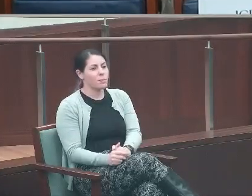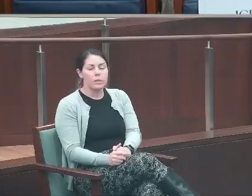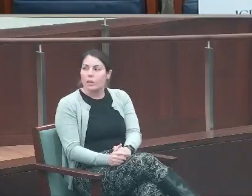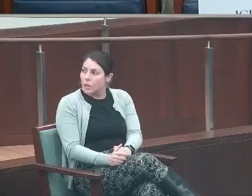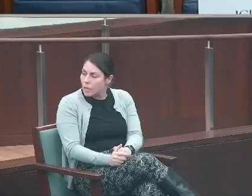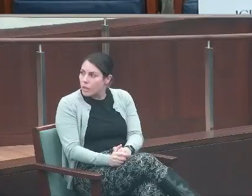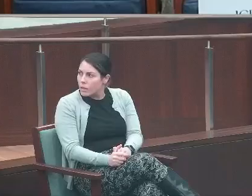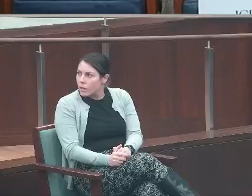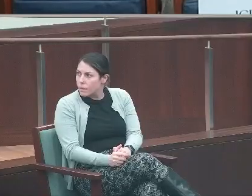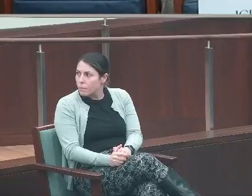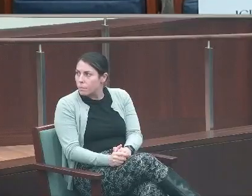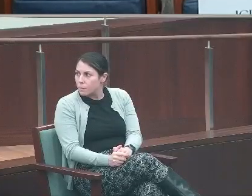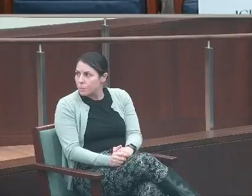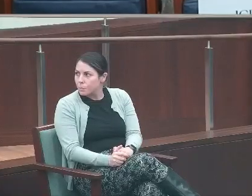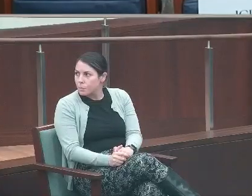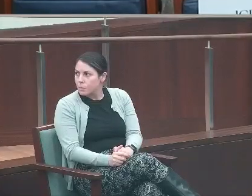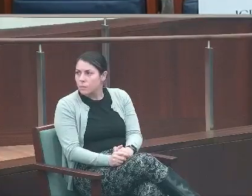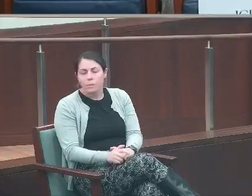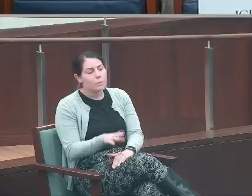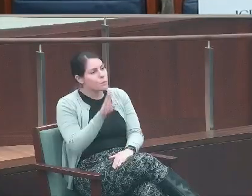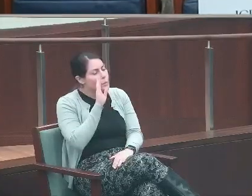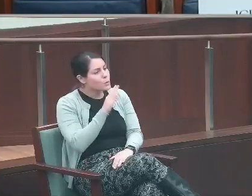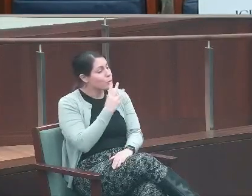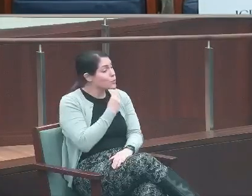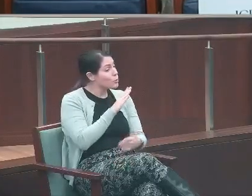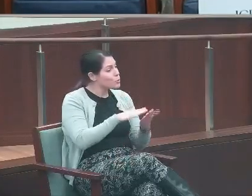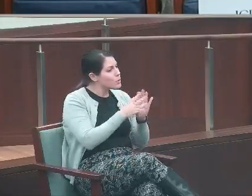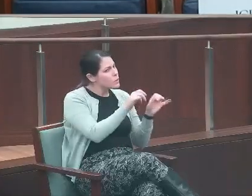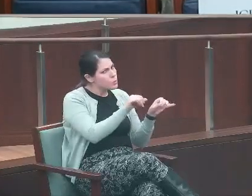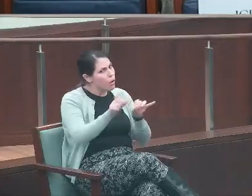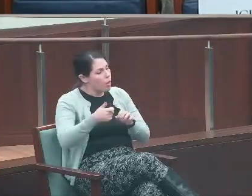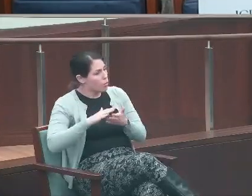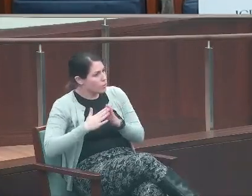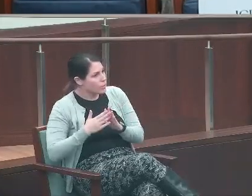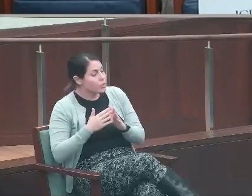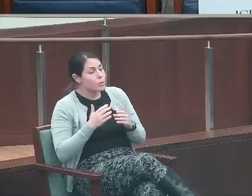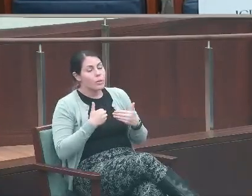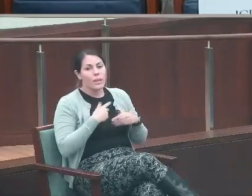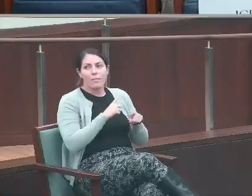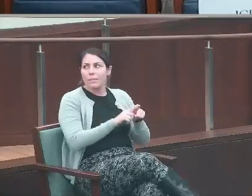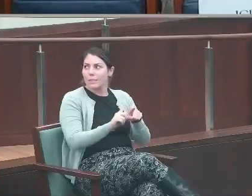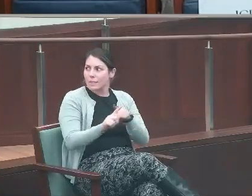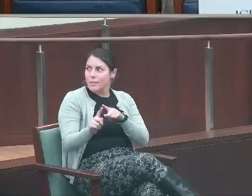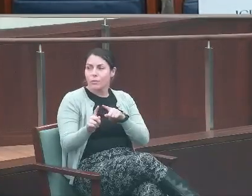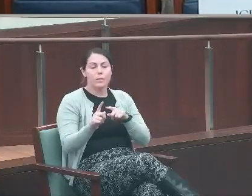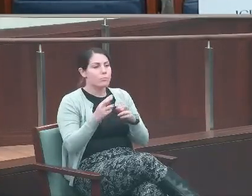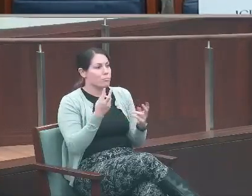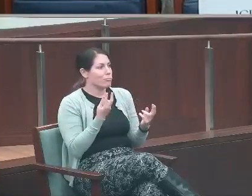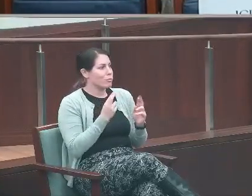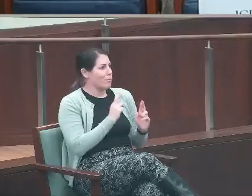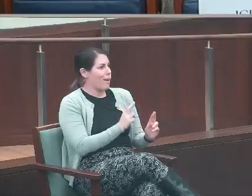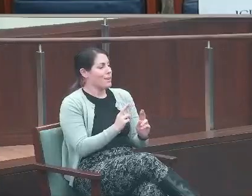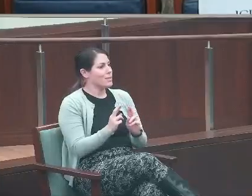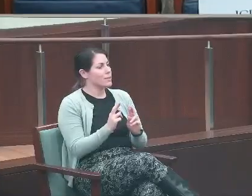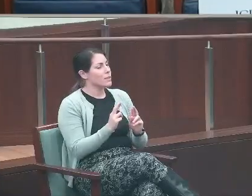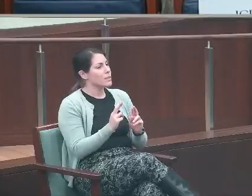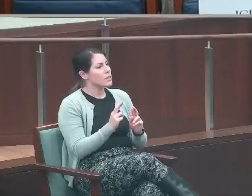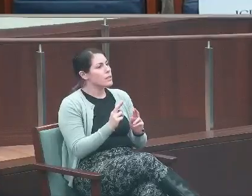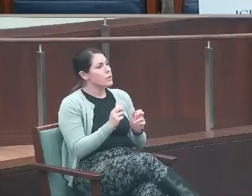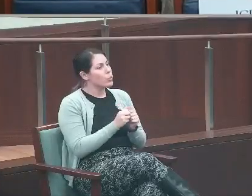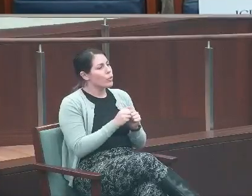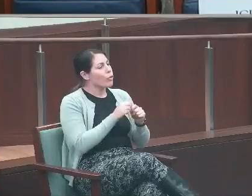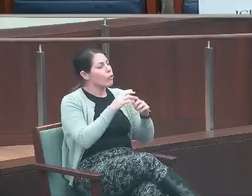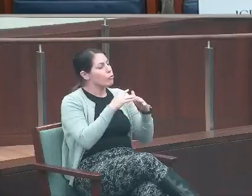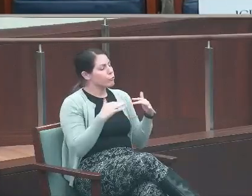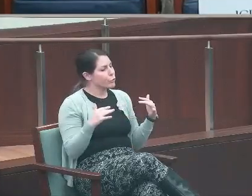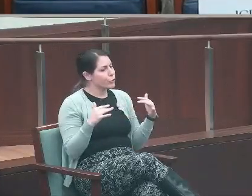like every other community, is made up of various perspectives. So in this diverse,